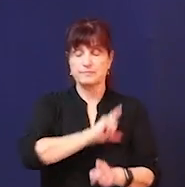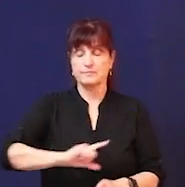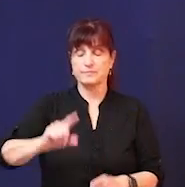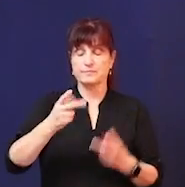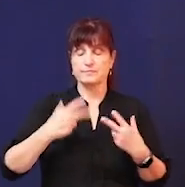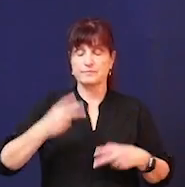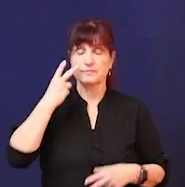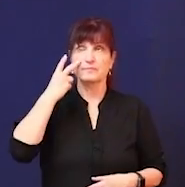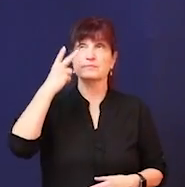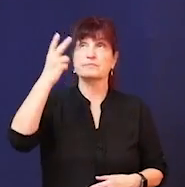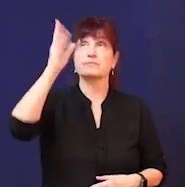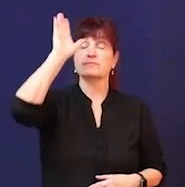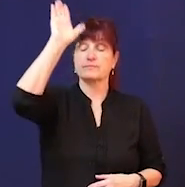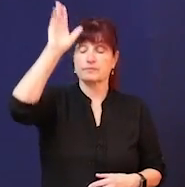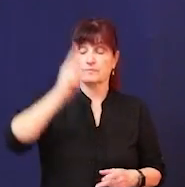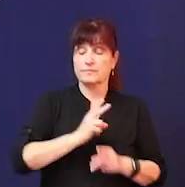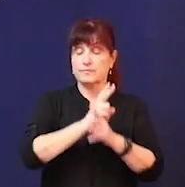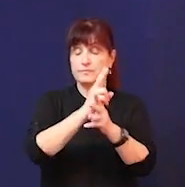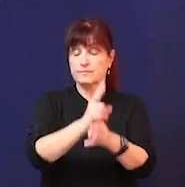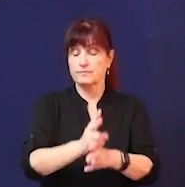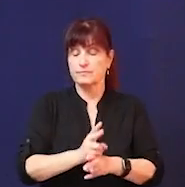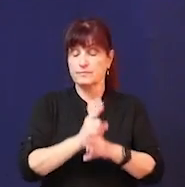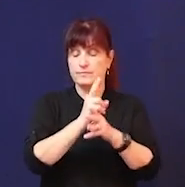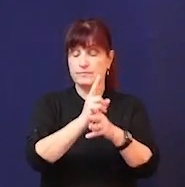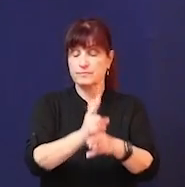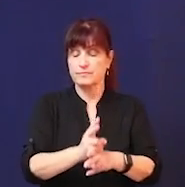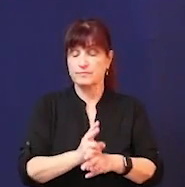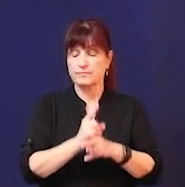Lord, let us see your